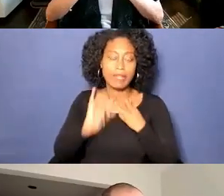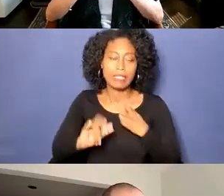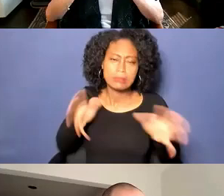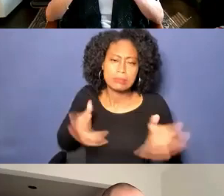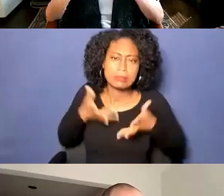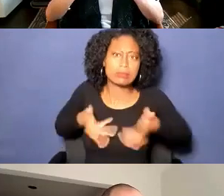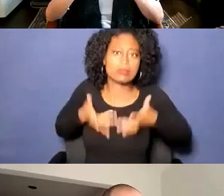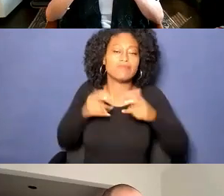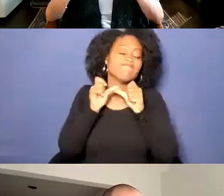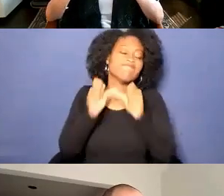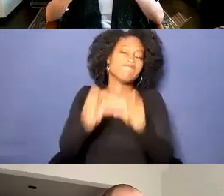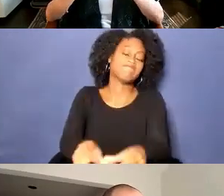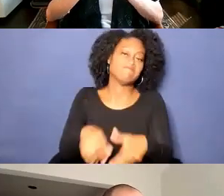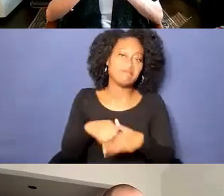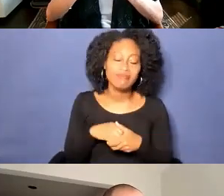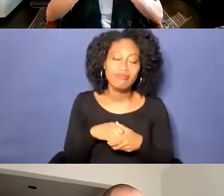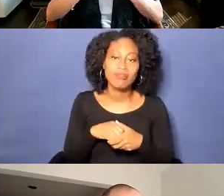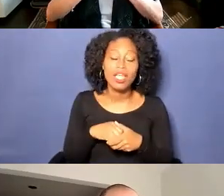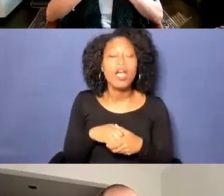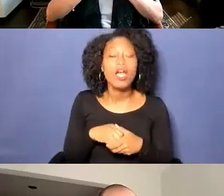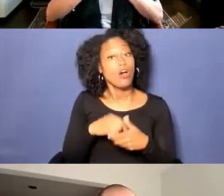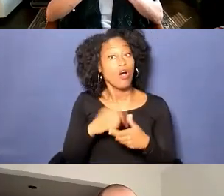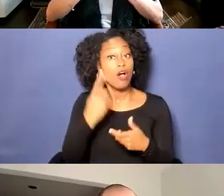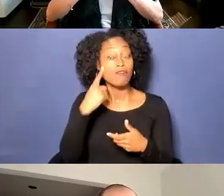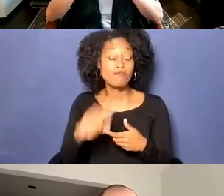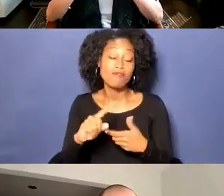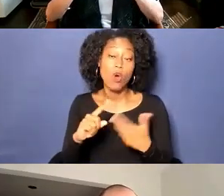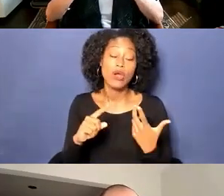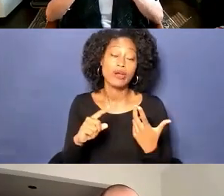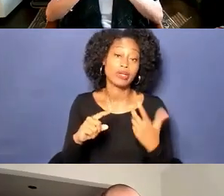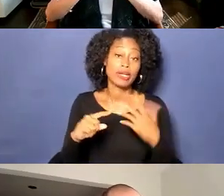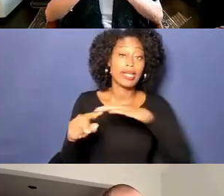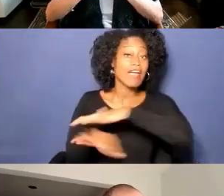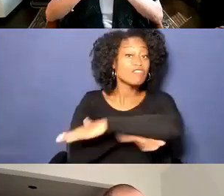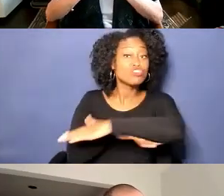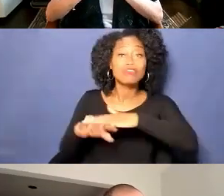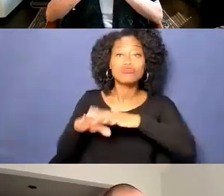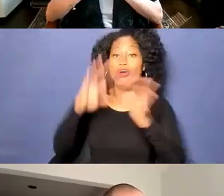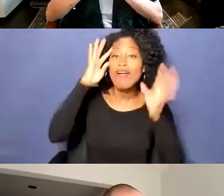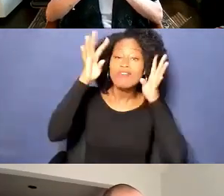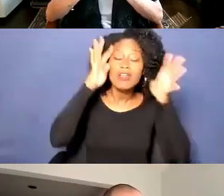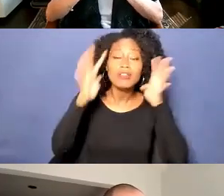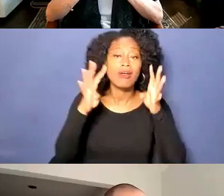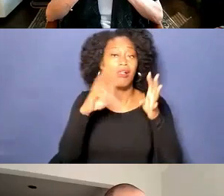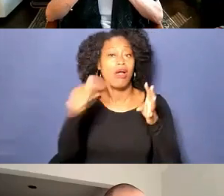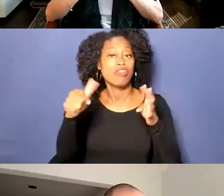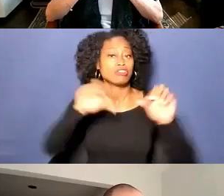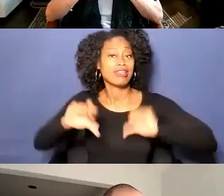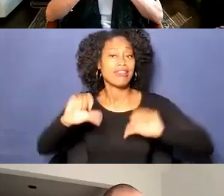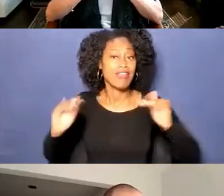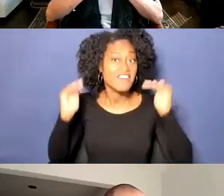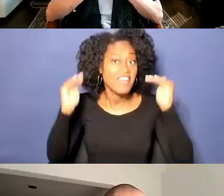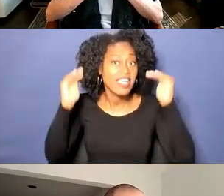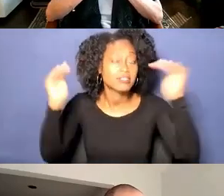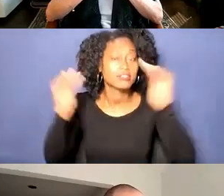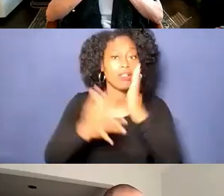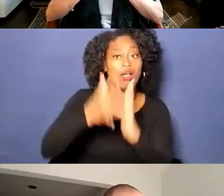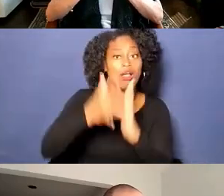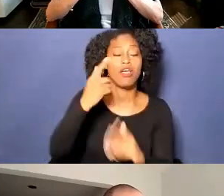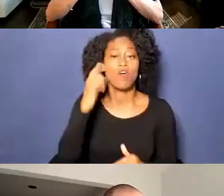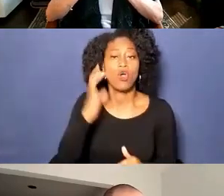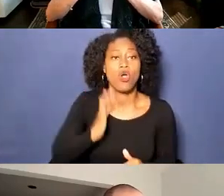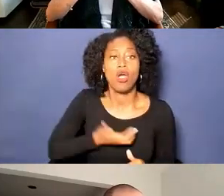advances, fosters infrastructural and innovations with respect to infrastructure